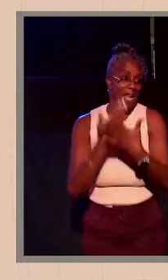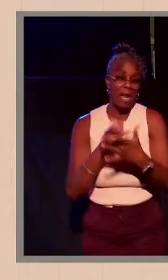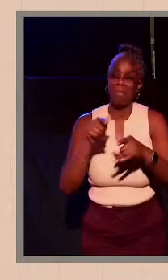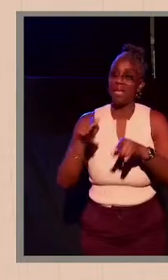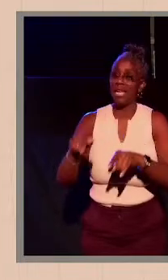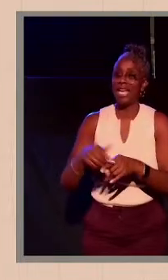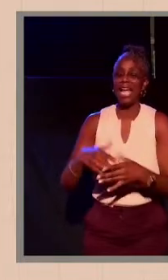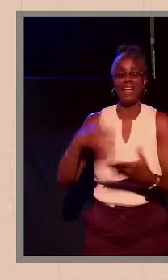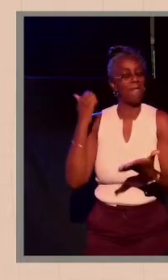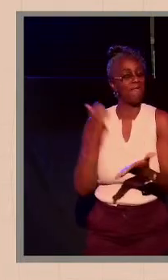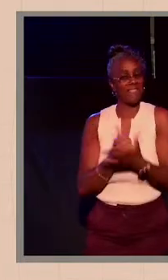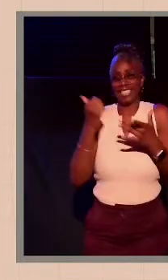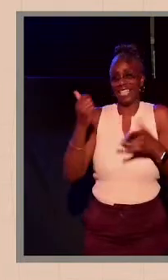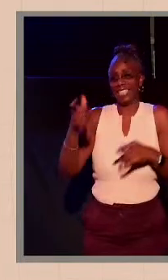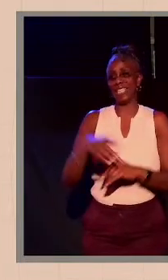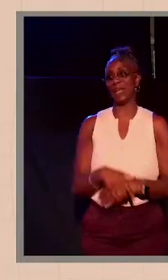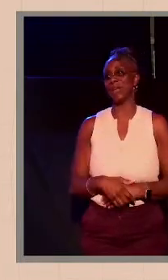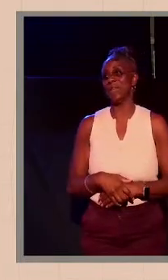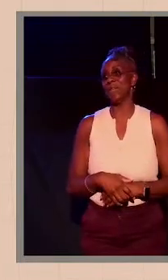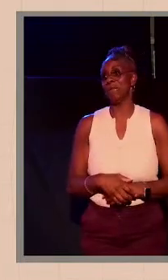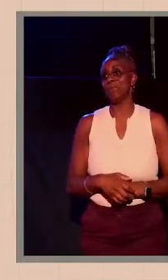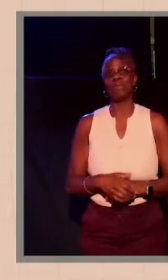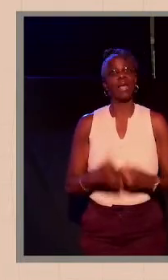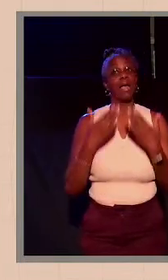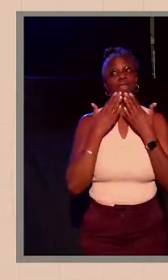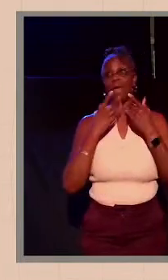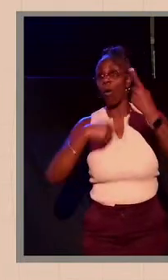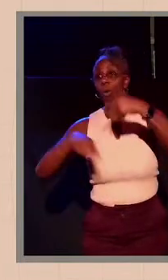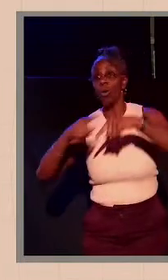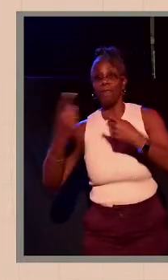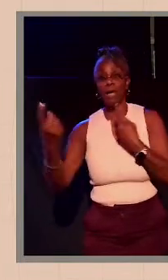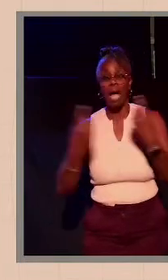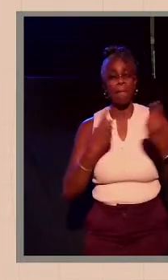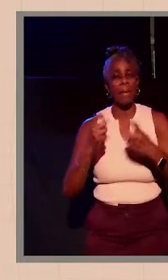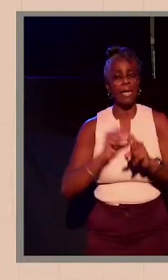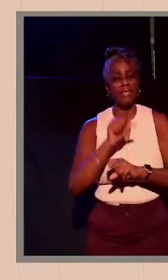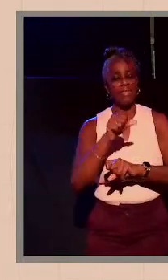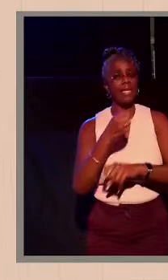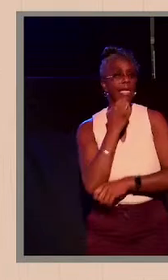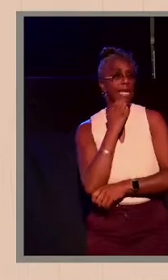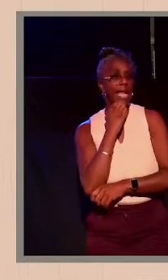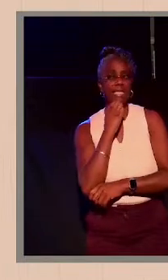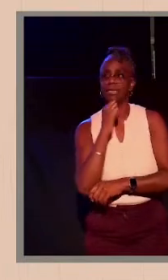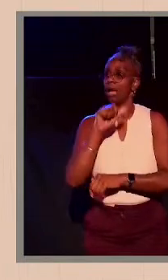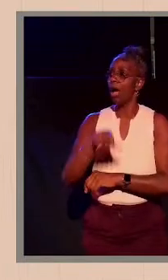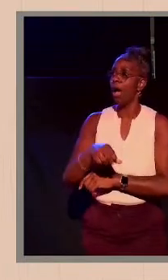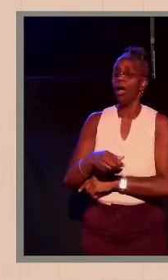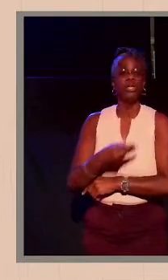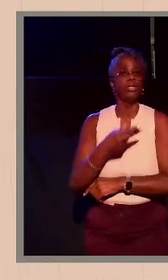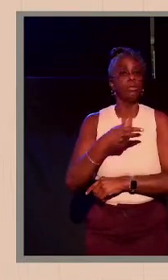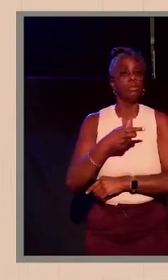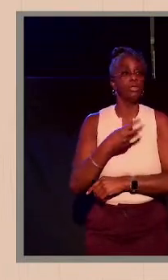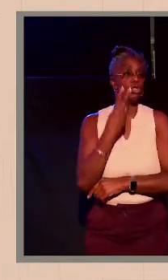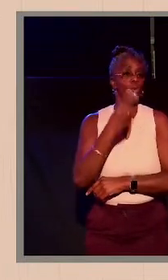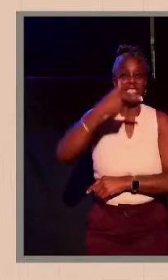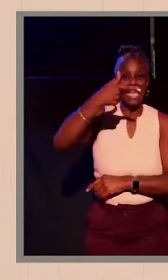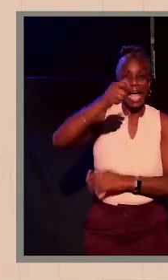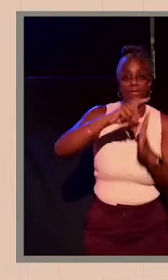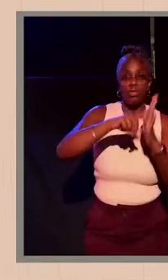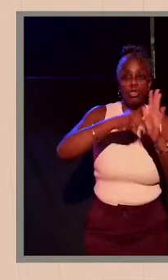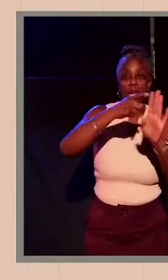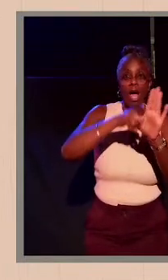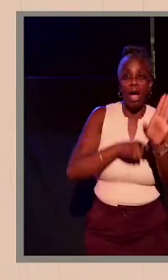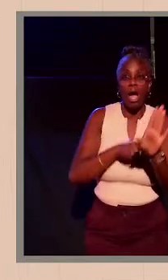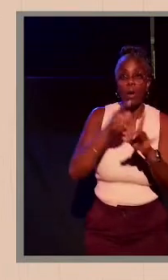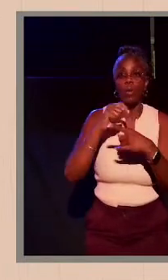absolutely brilliant. So thanks everyone for coming. The next one is on the 28th of July. That is where we will